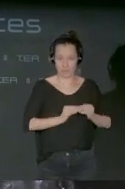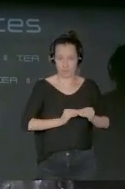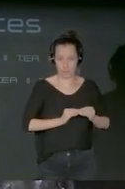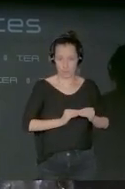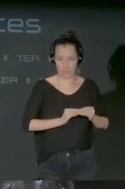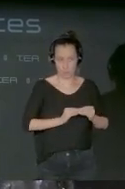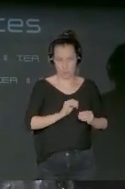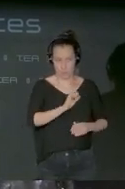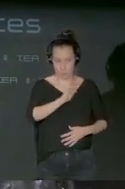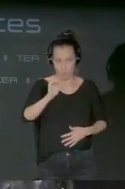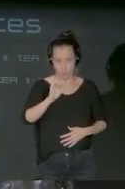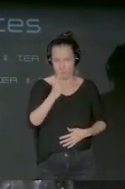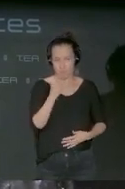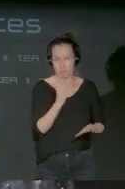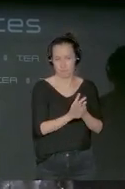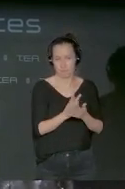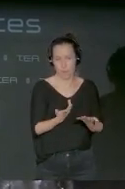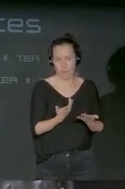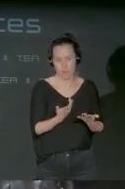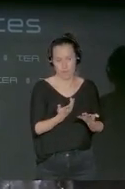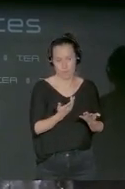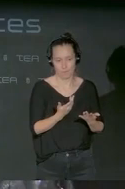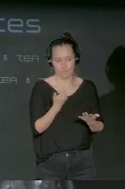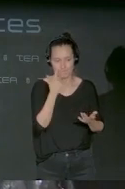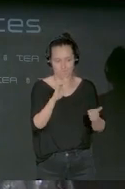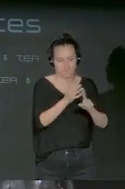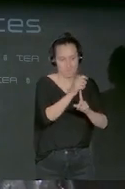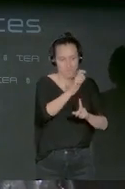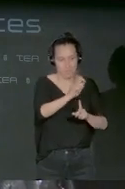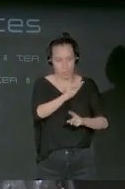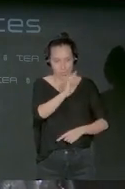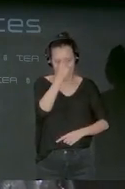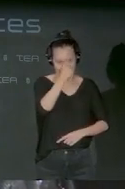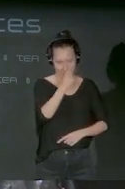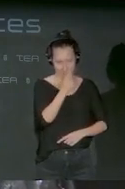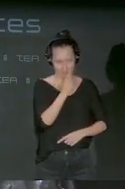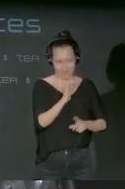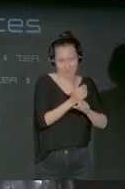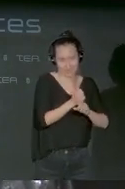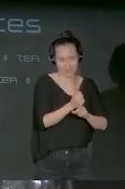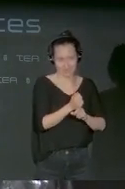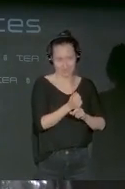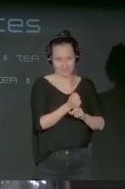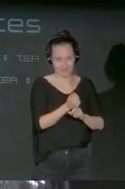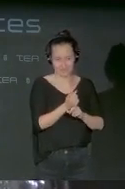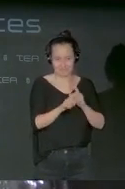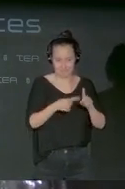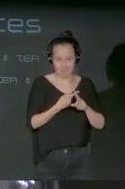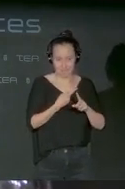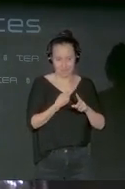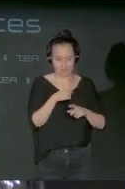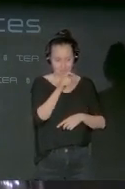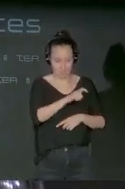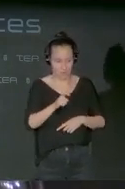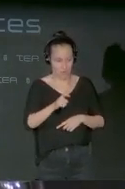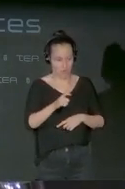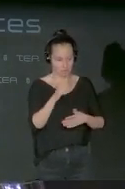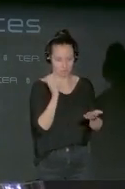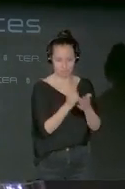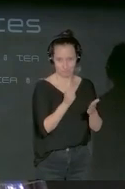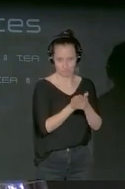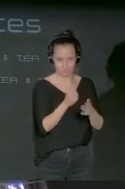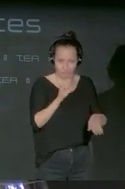talent. And on that side, we have to invest more on talent building, on game education institutions across Europe to secure that we